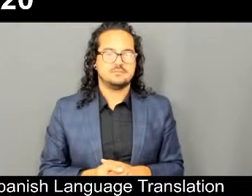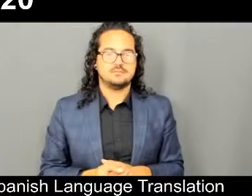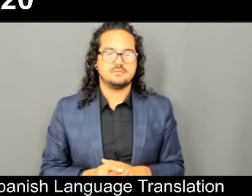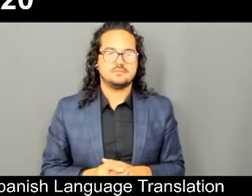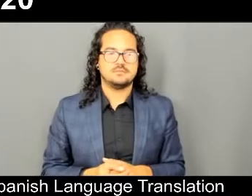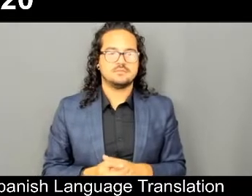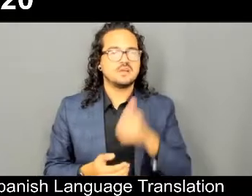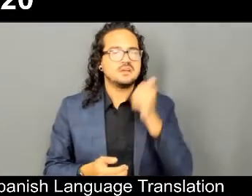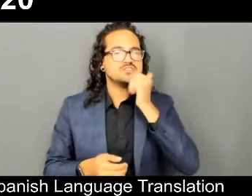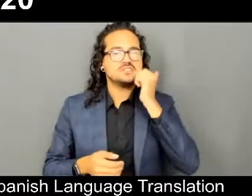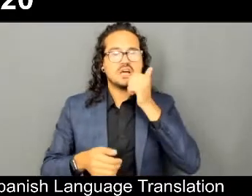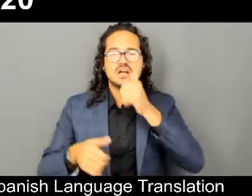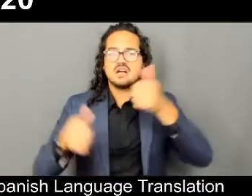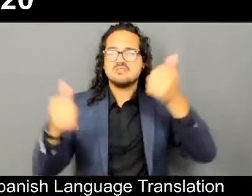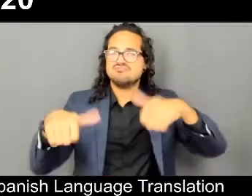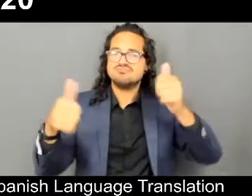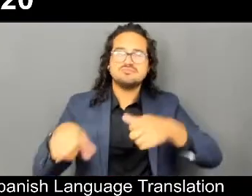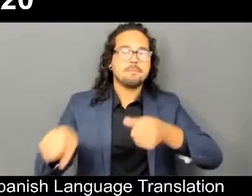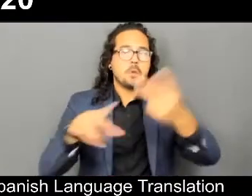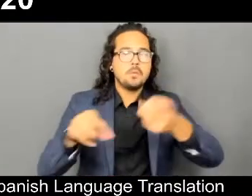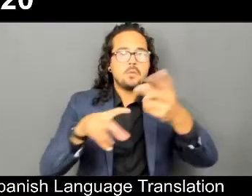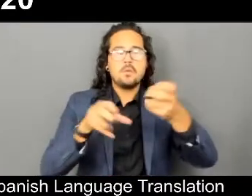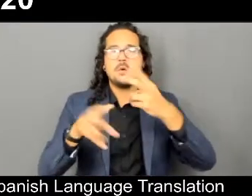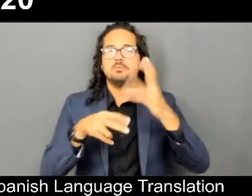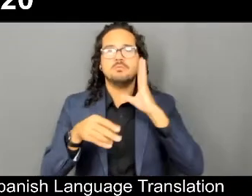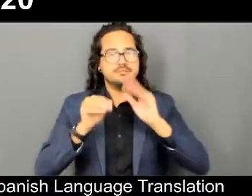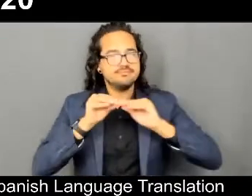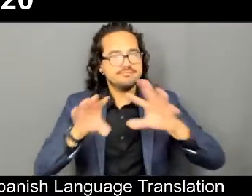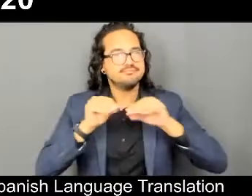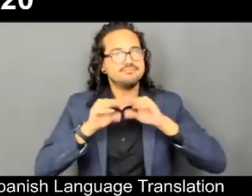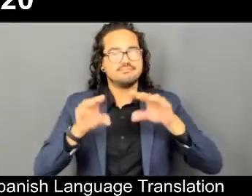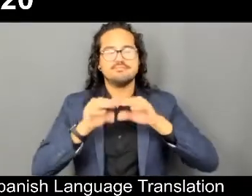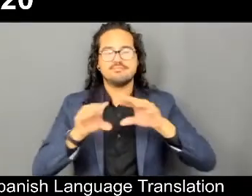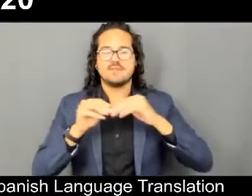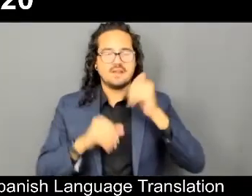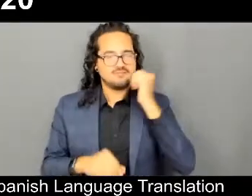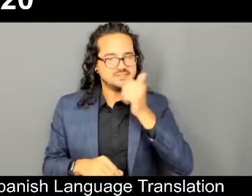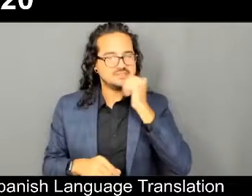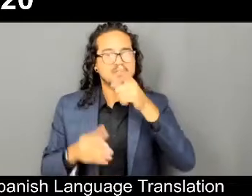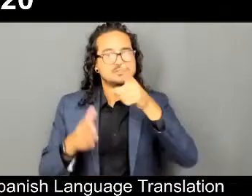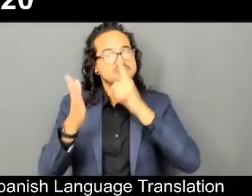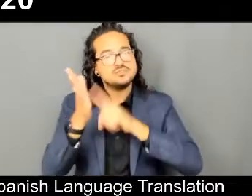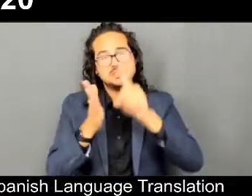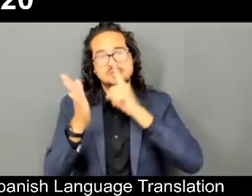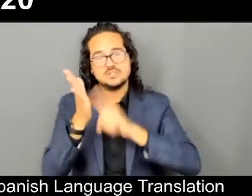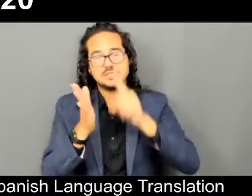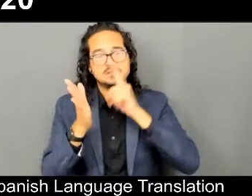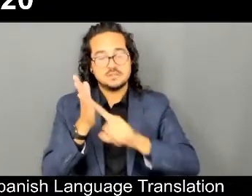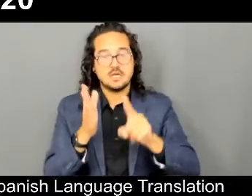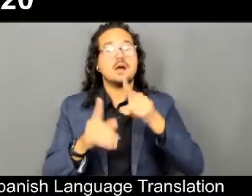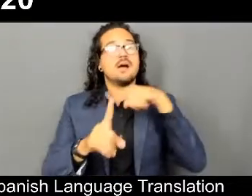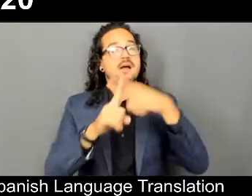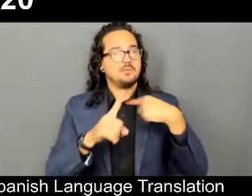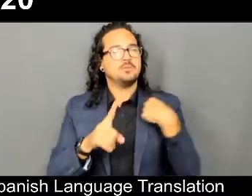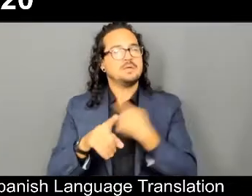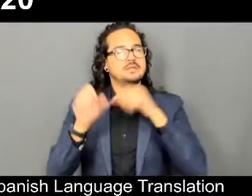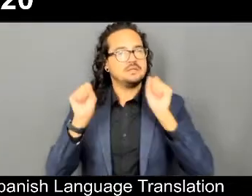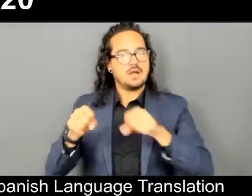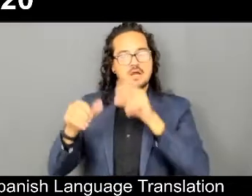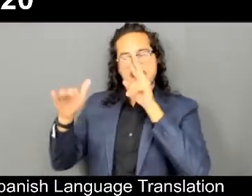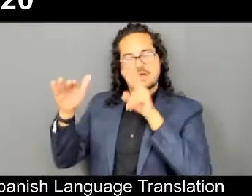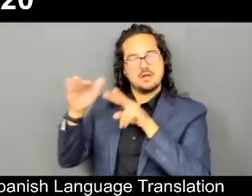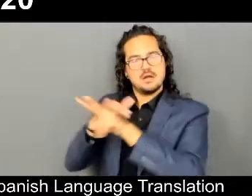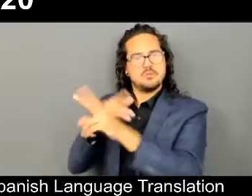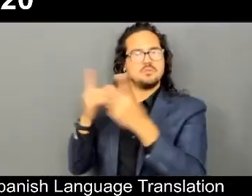believe. And in those forecasts, we forecast for 2 days. We forecast for the current day and the next day. And